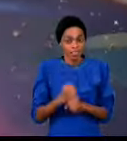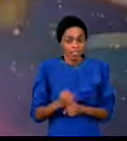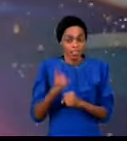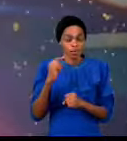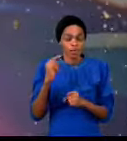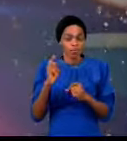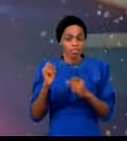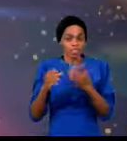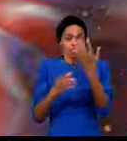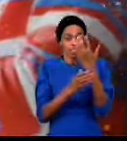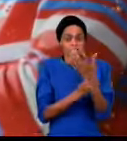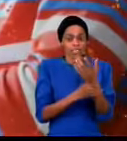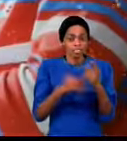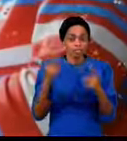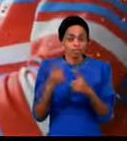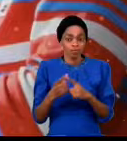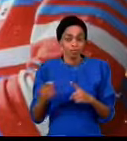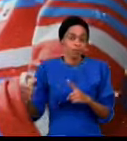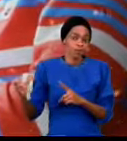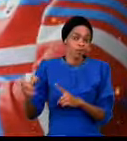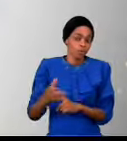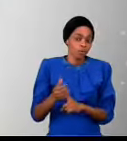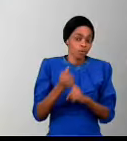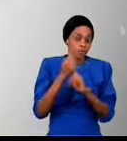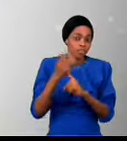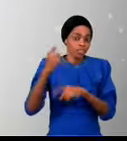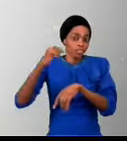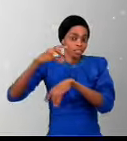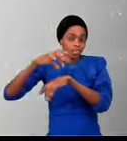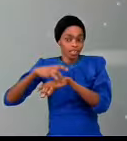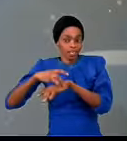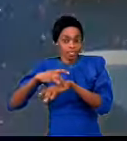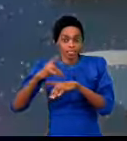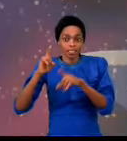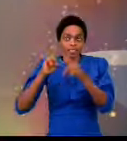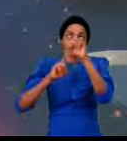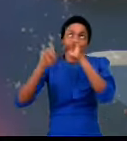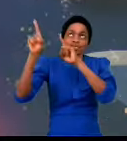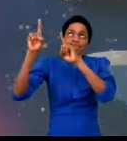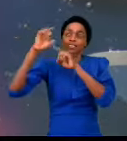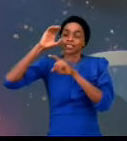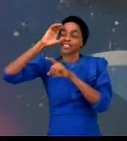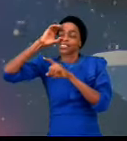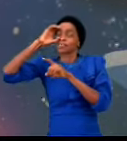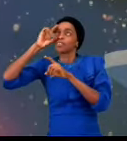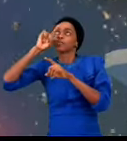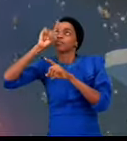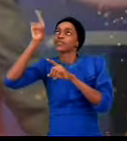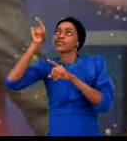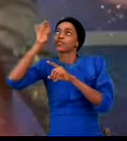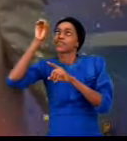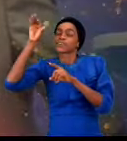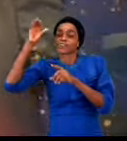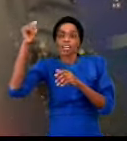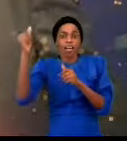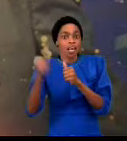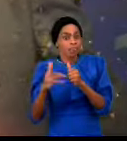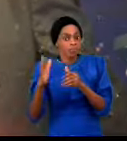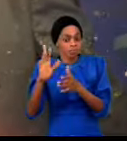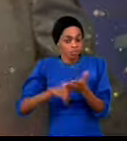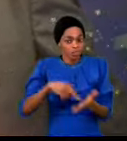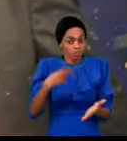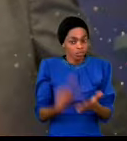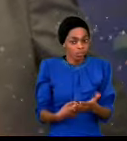everything will collapse that's that's Authority has announced the next level move